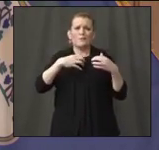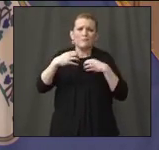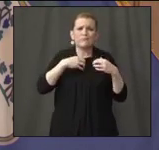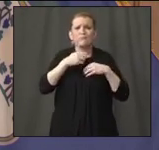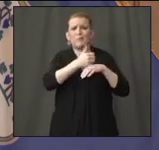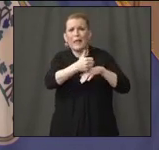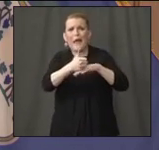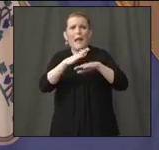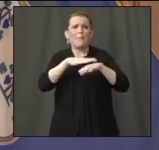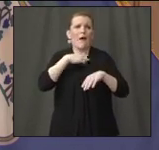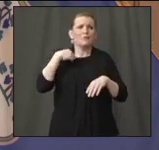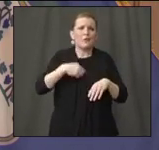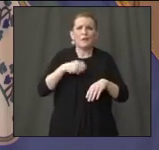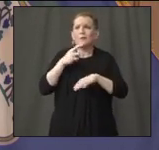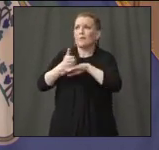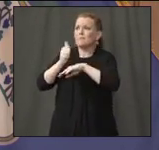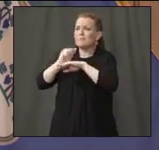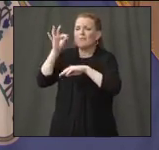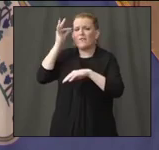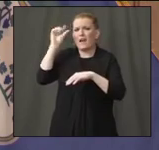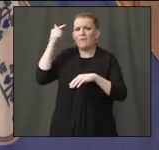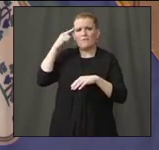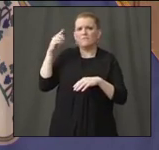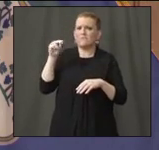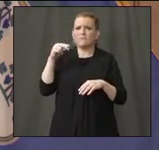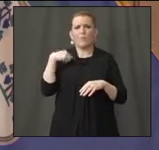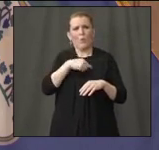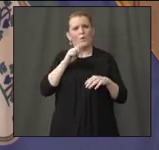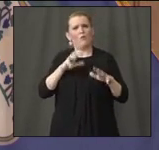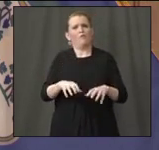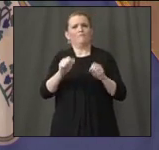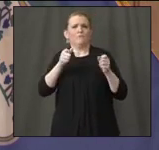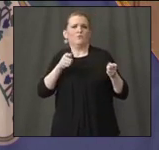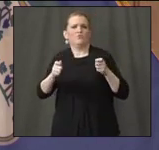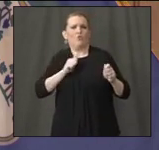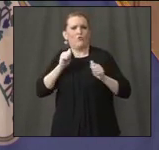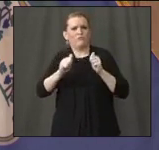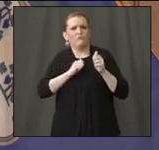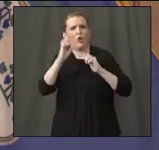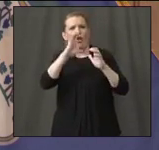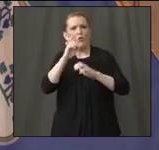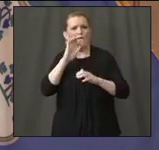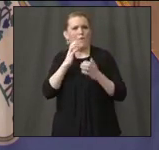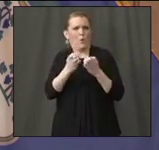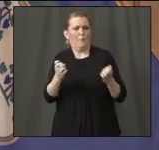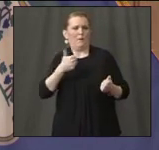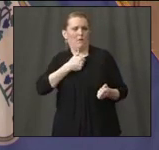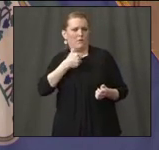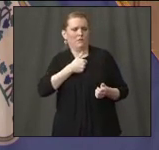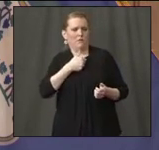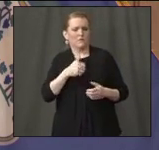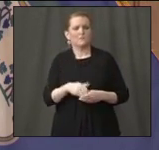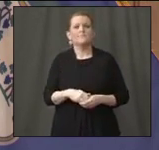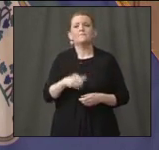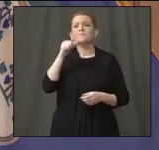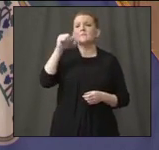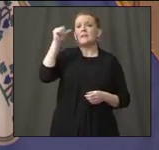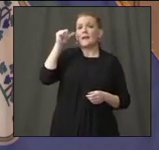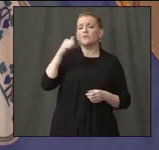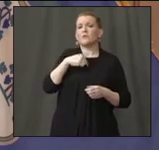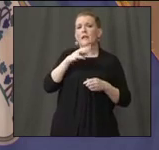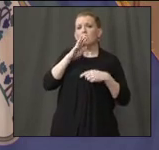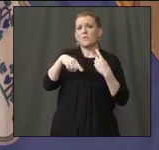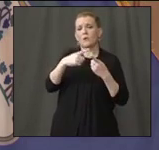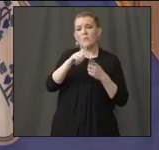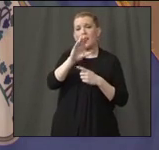do. Today I was there at Battelle. I think I mentioned that to you. We're the 7th in the country, Battelle Center,